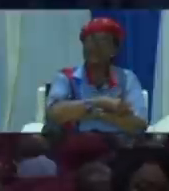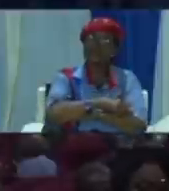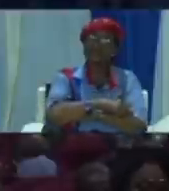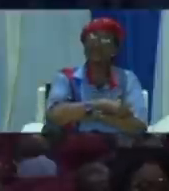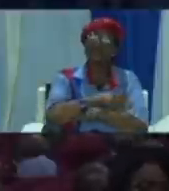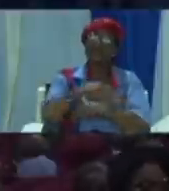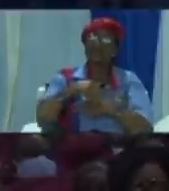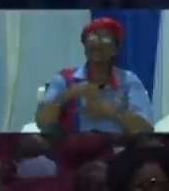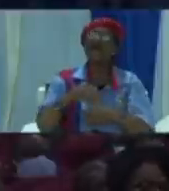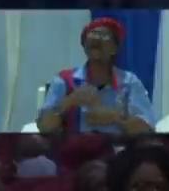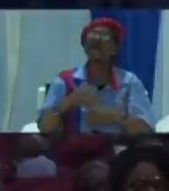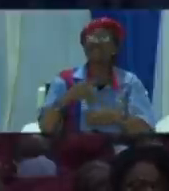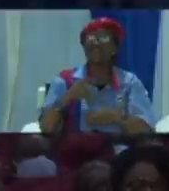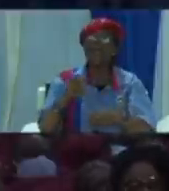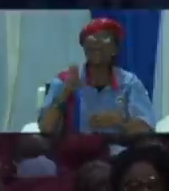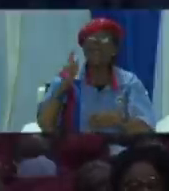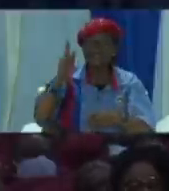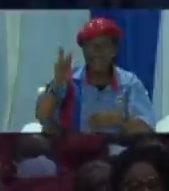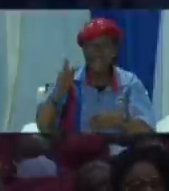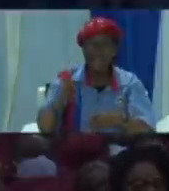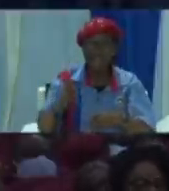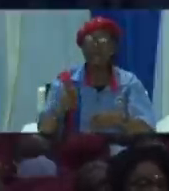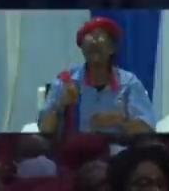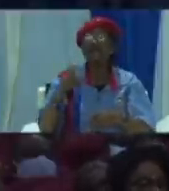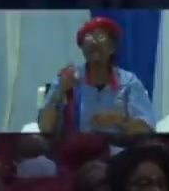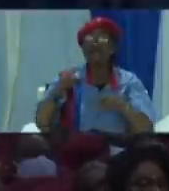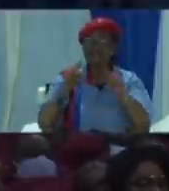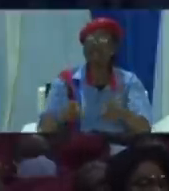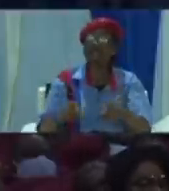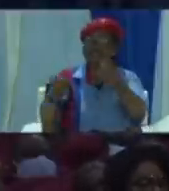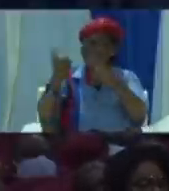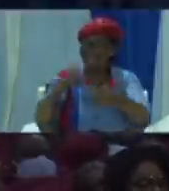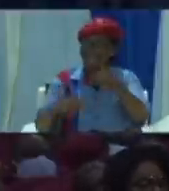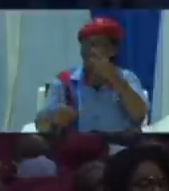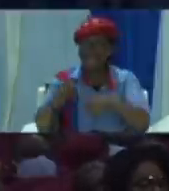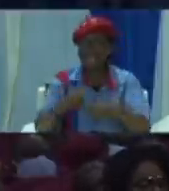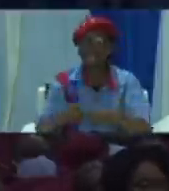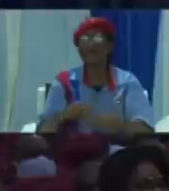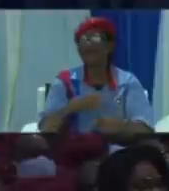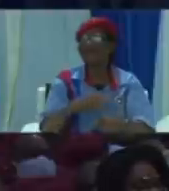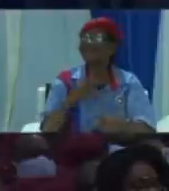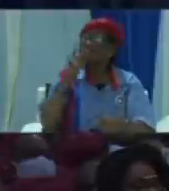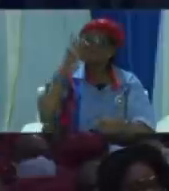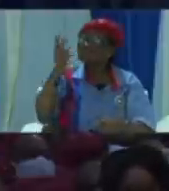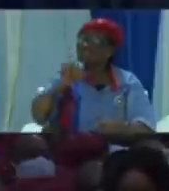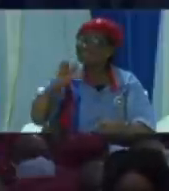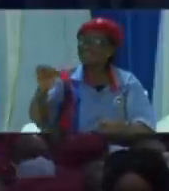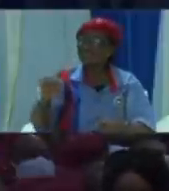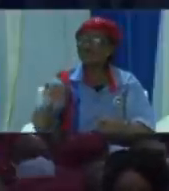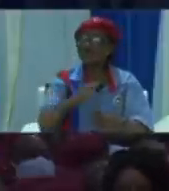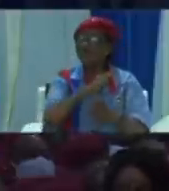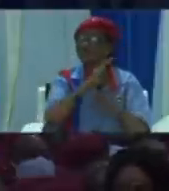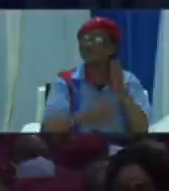fellow came back. Eni ipada wa. Seeing completely. Progress ni riran gbangba.